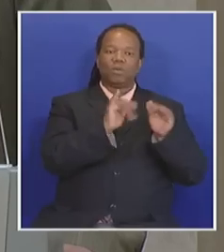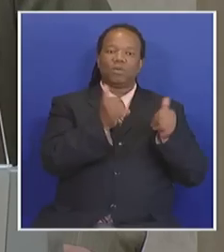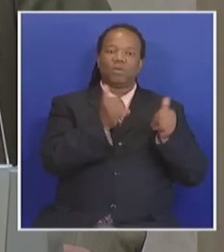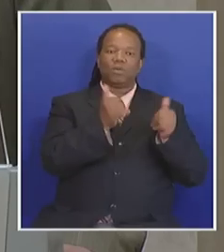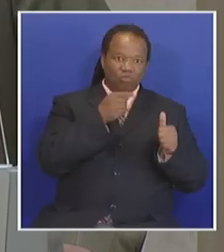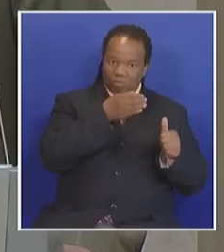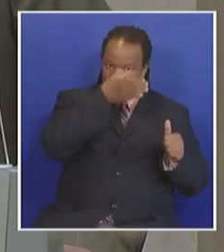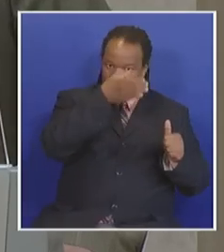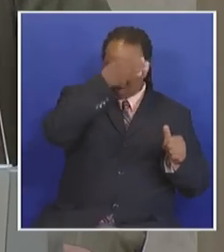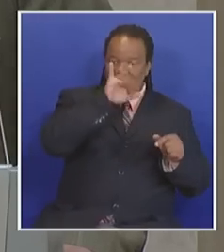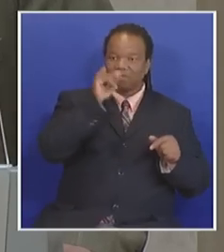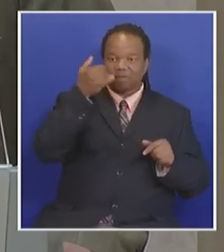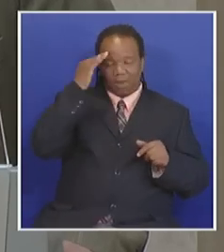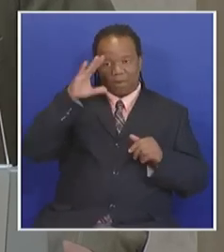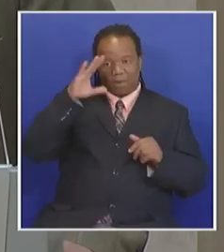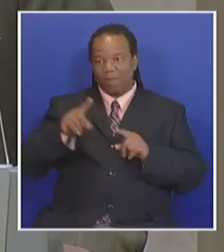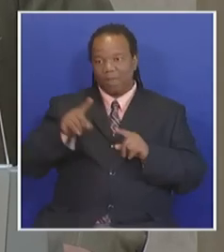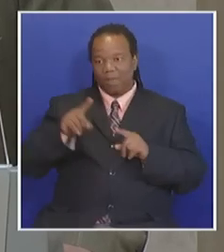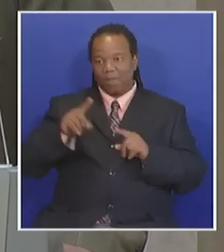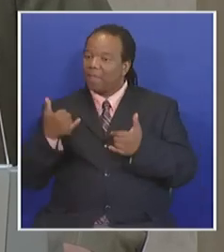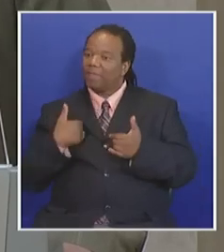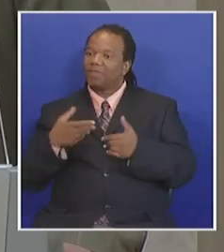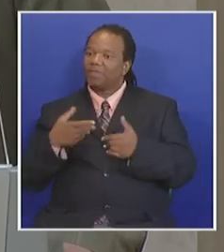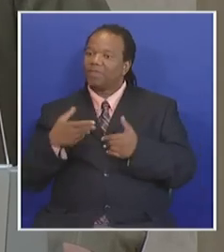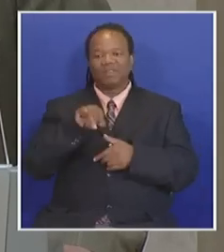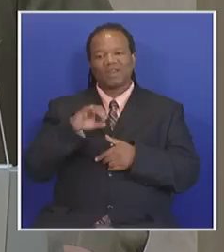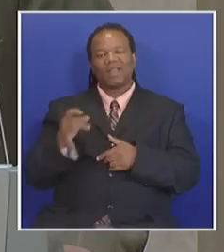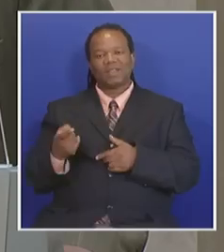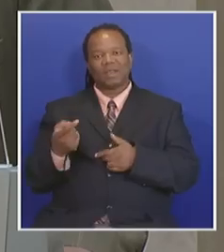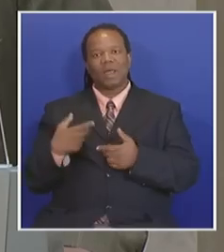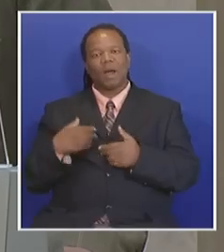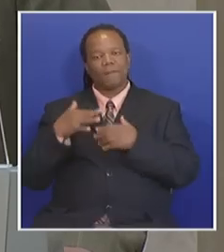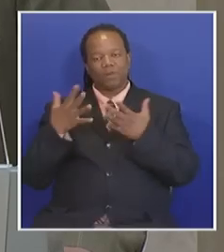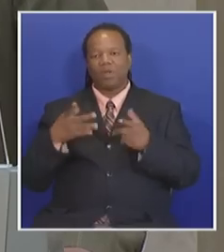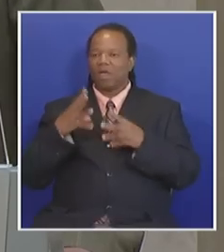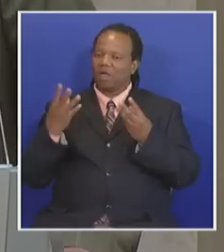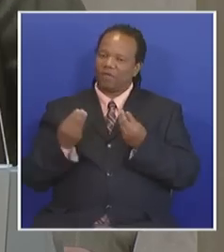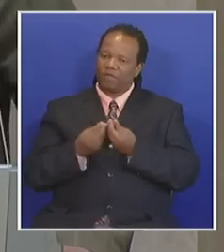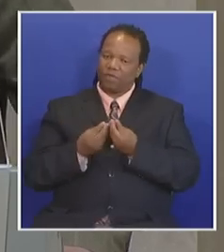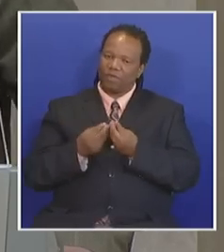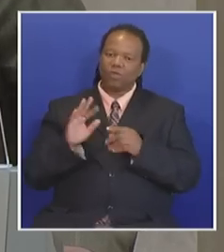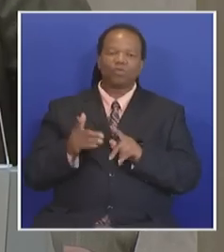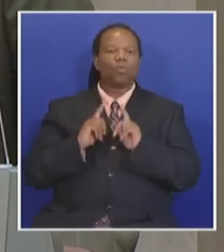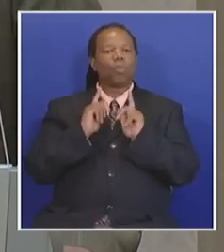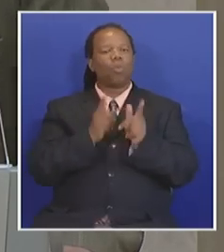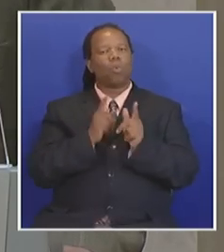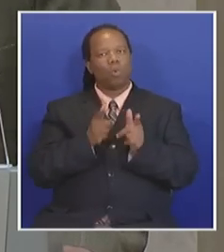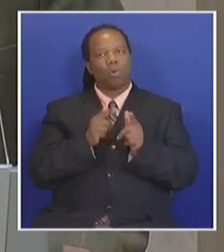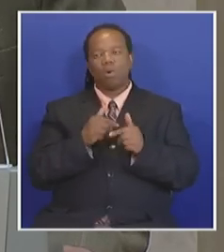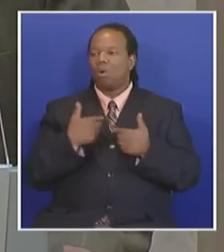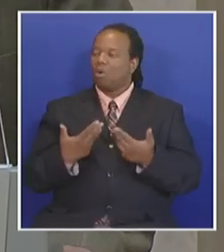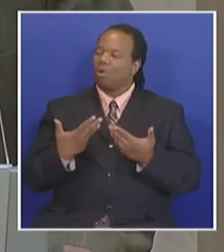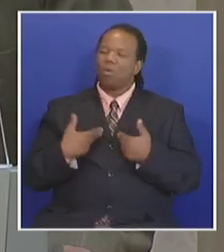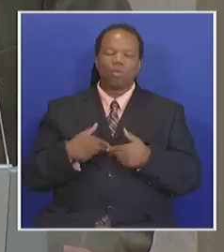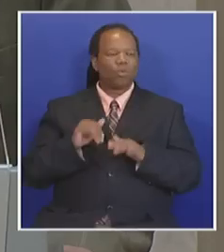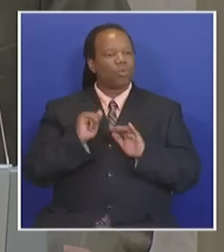permanently discredited and abandoned, everything is war. We urge our artists to use